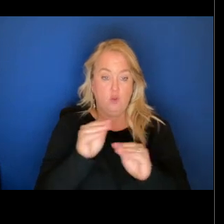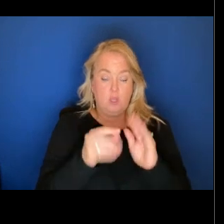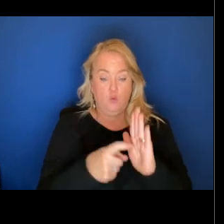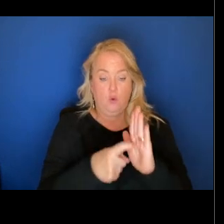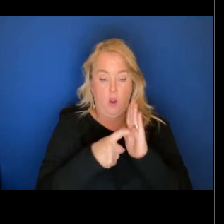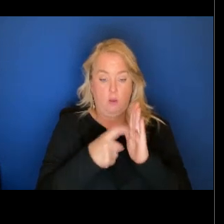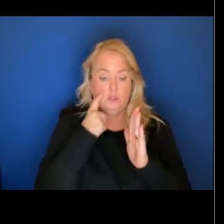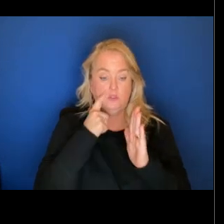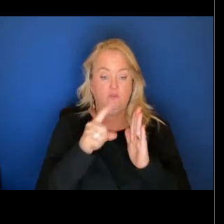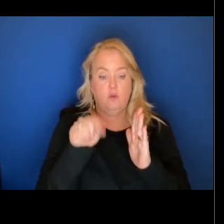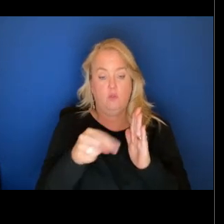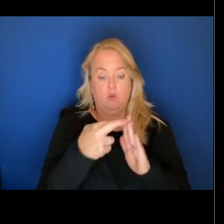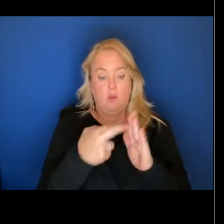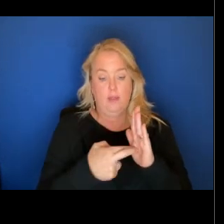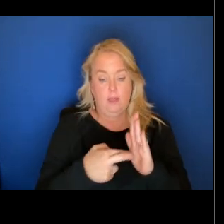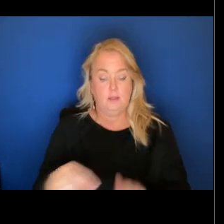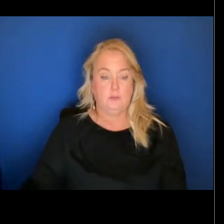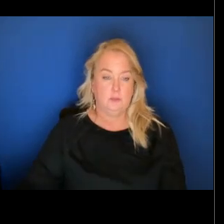requirements of the guidelines.